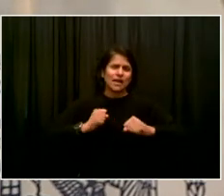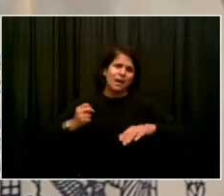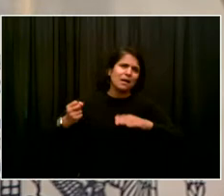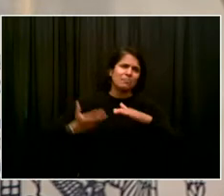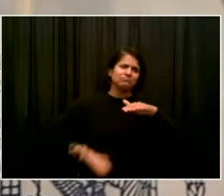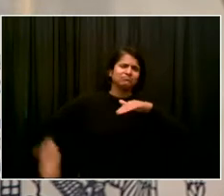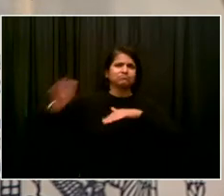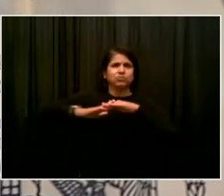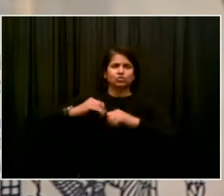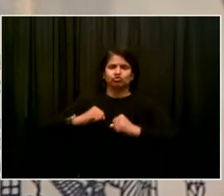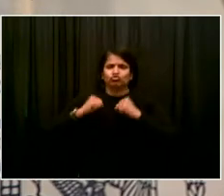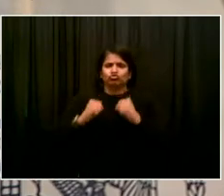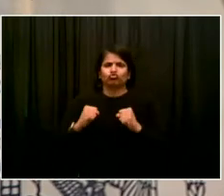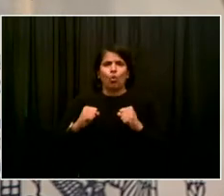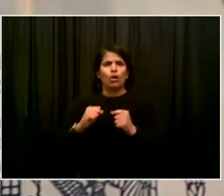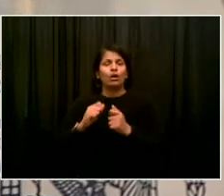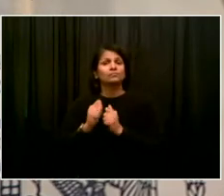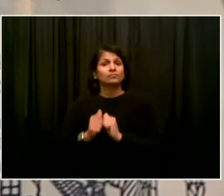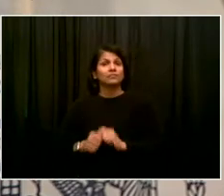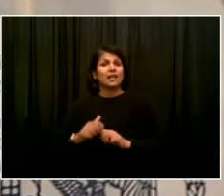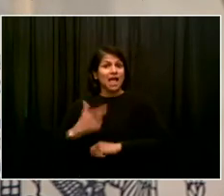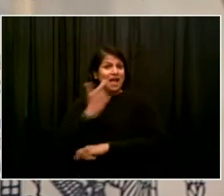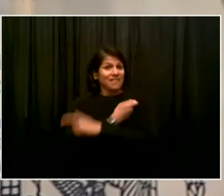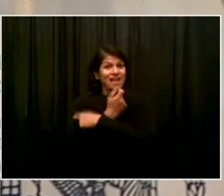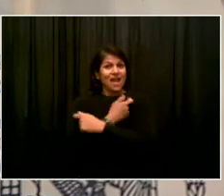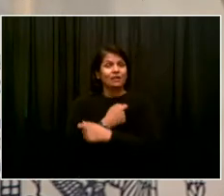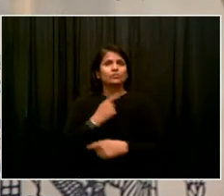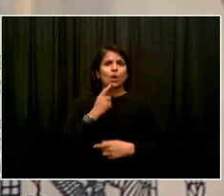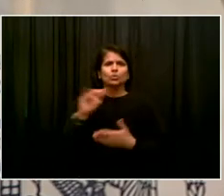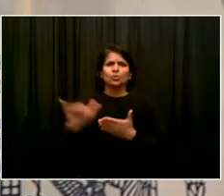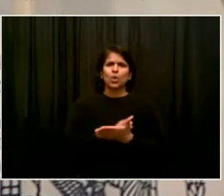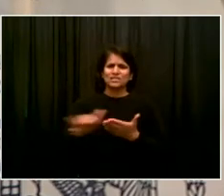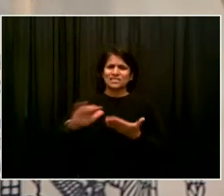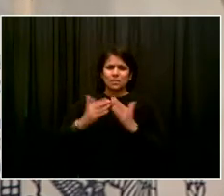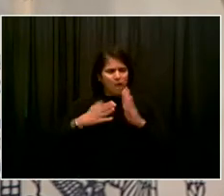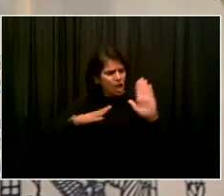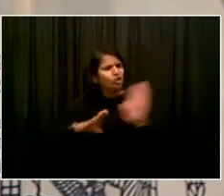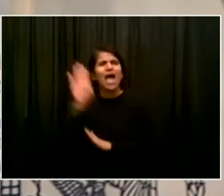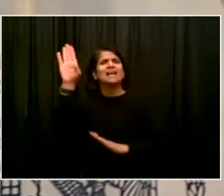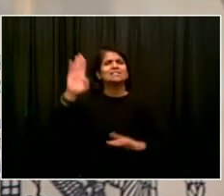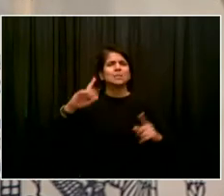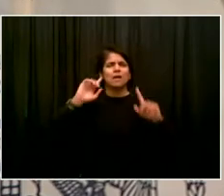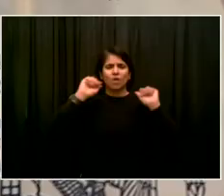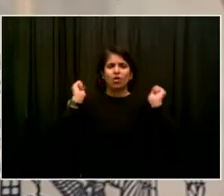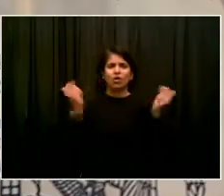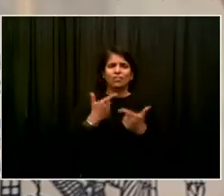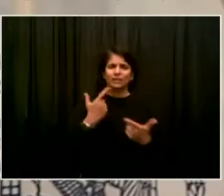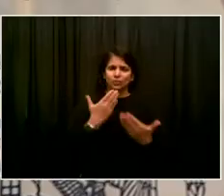City forward and achieve a recovery for all of us. Thank you, everybody.